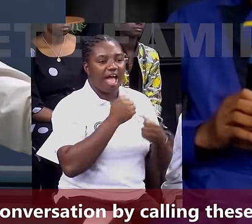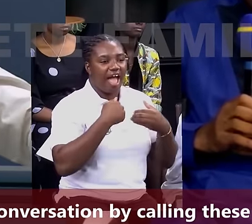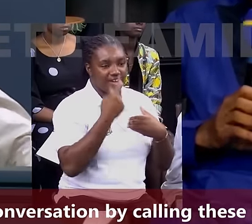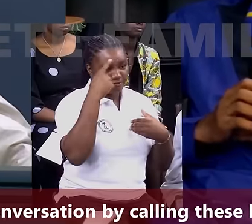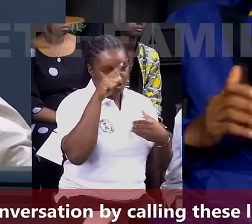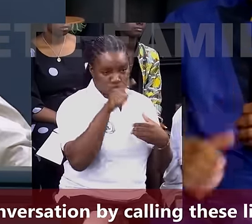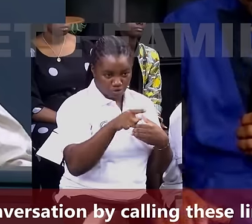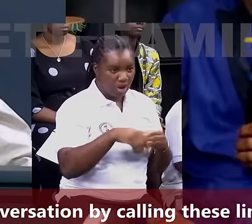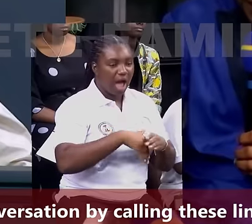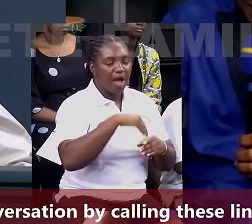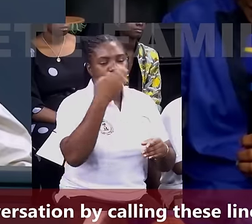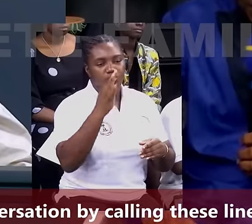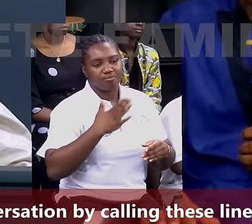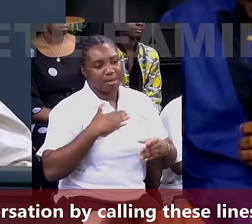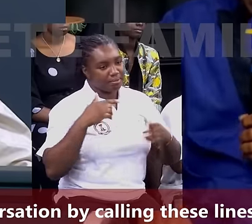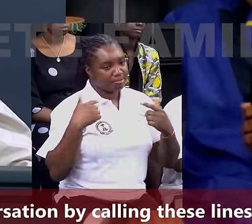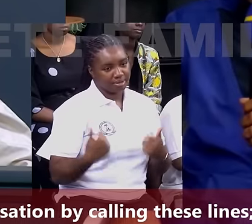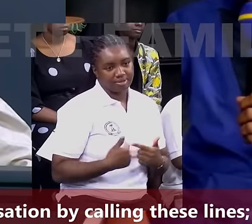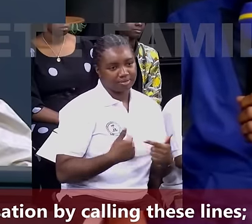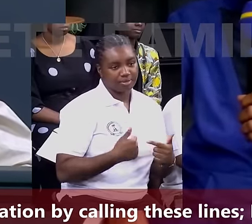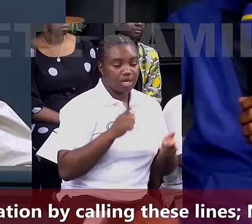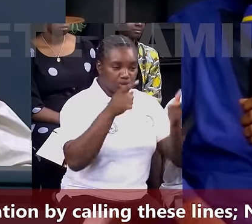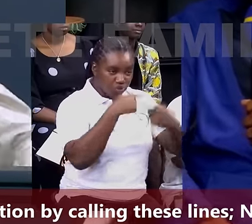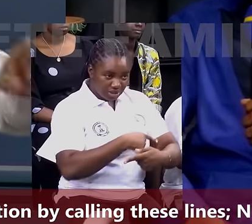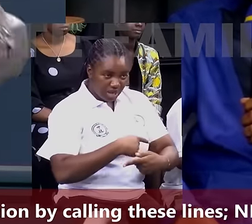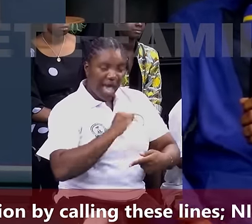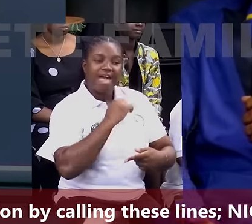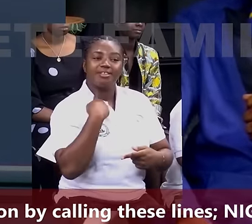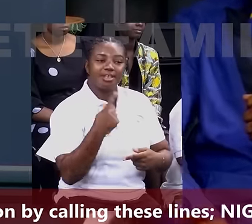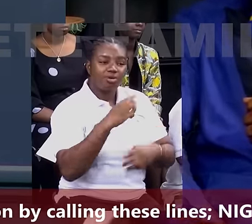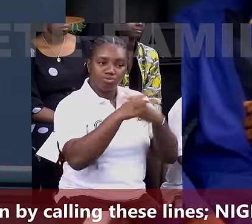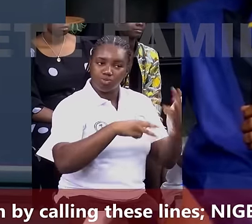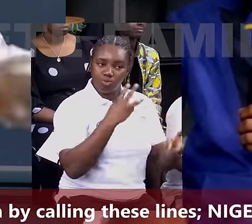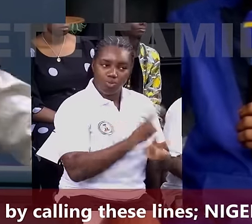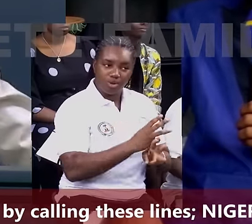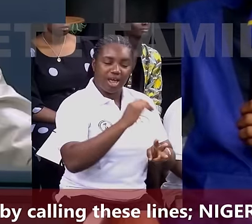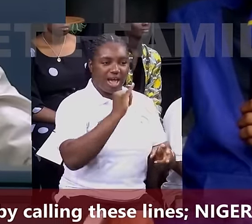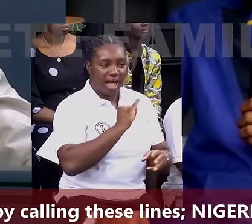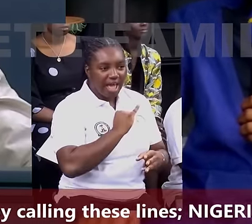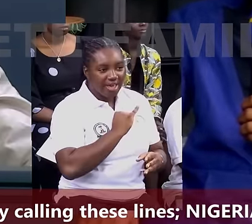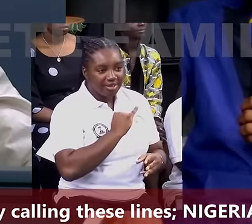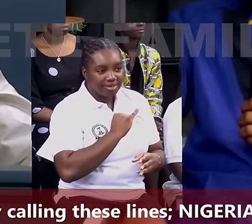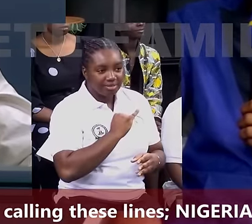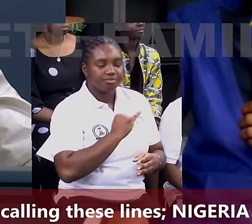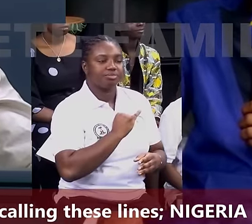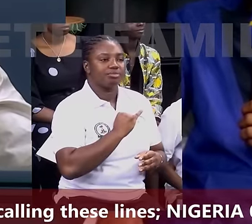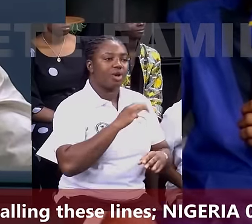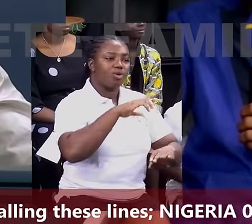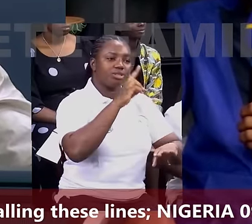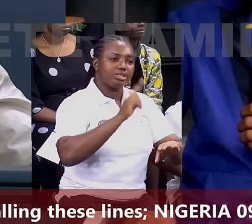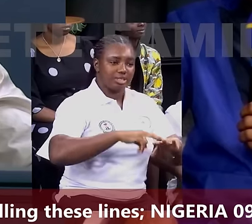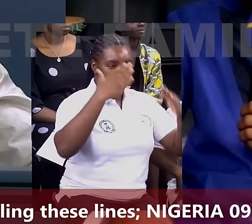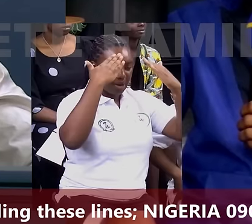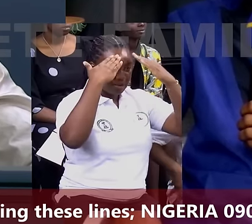you out of my mind. Man, thank today, you. Today, I am telling the whole world, I, Ordinary Ahmed